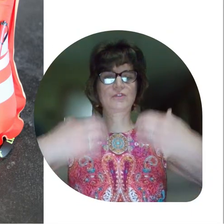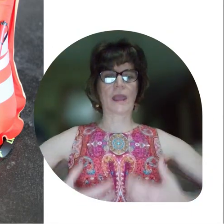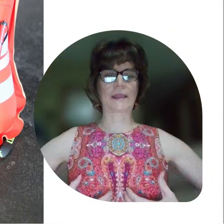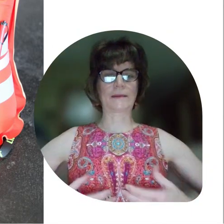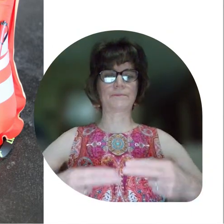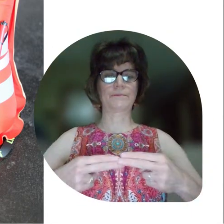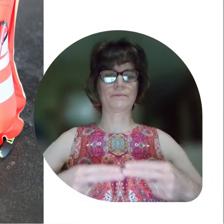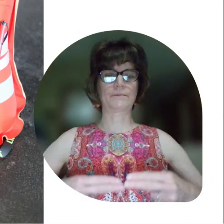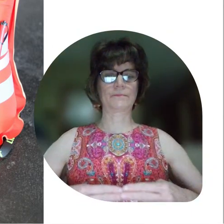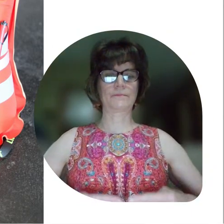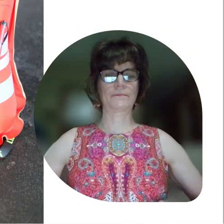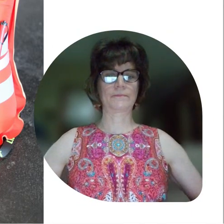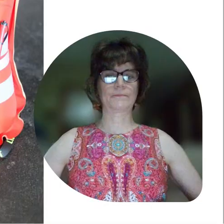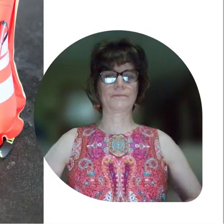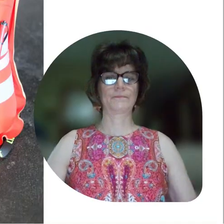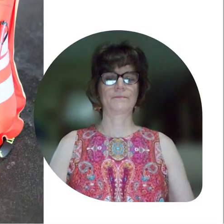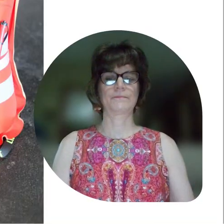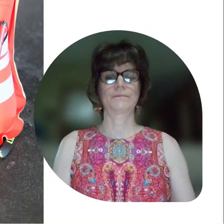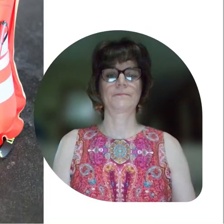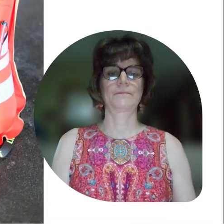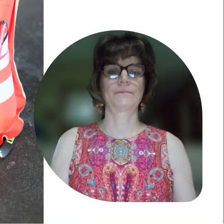Life jacket.